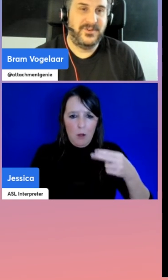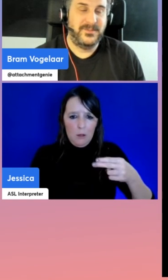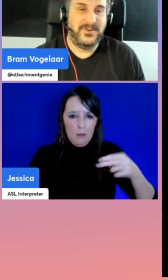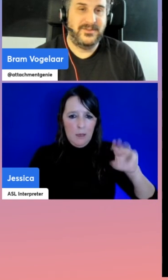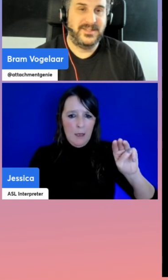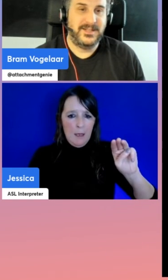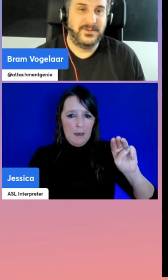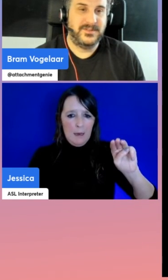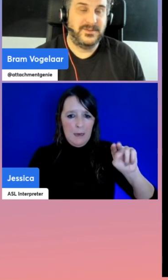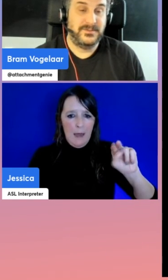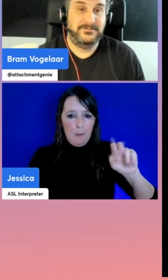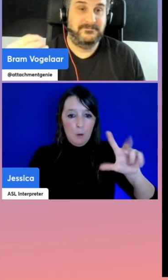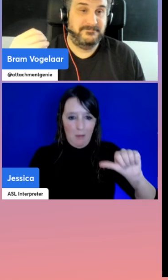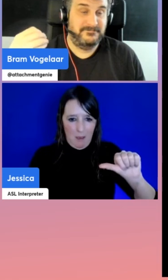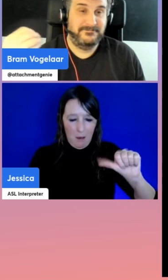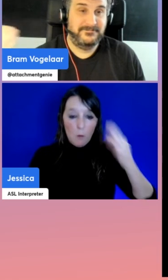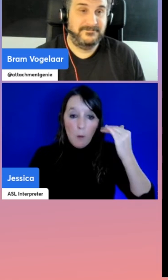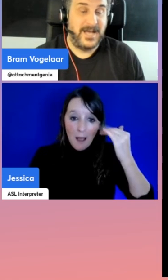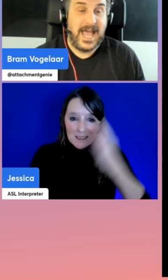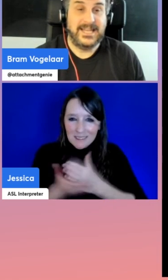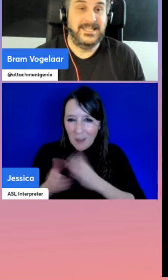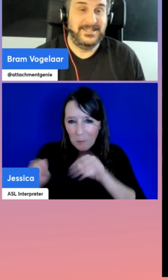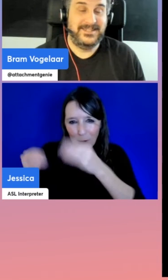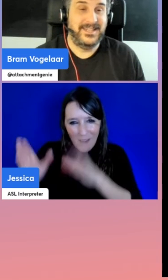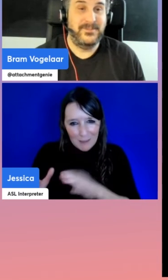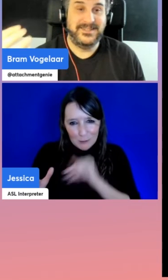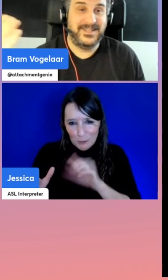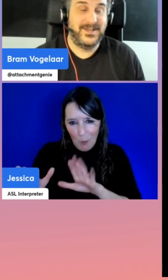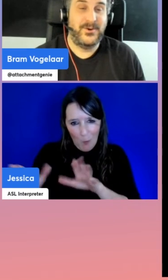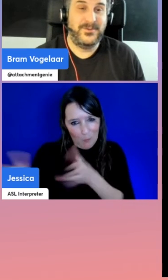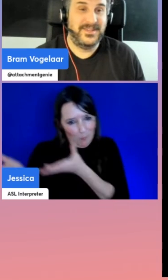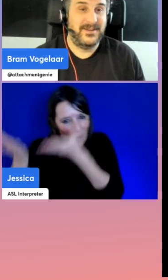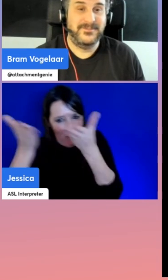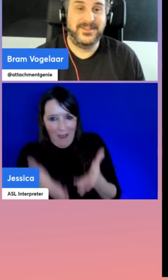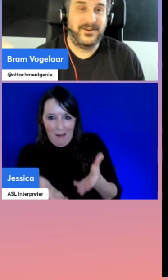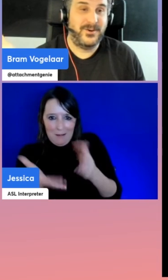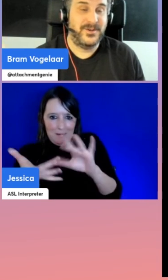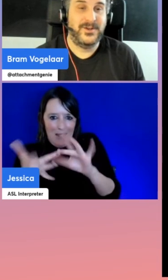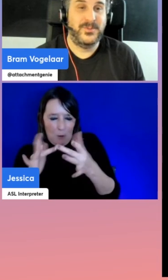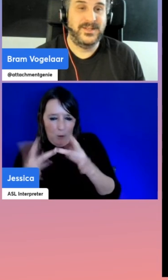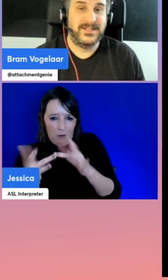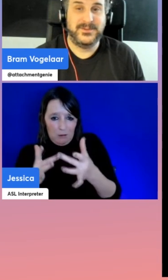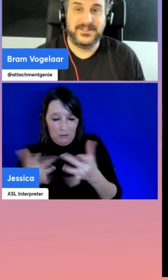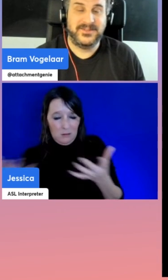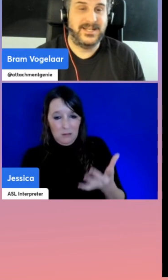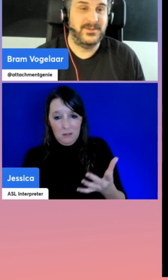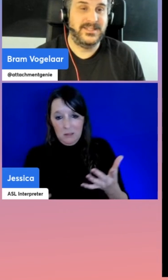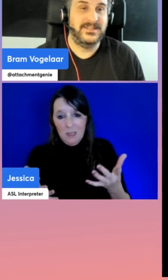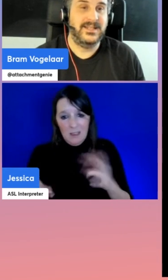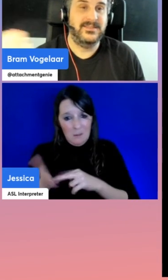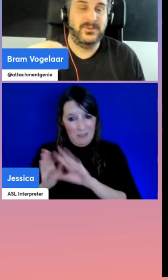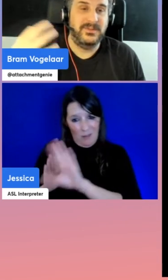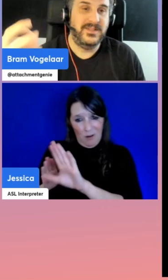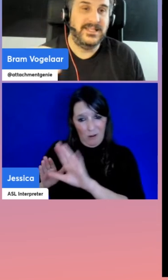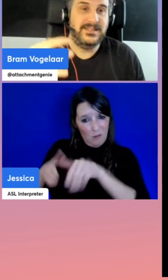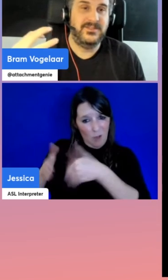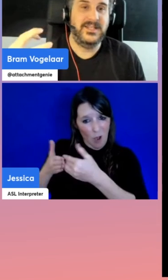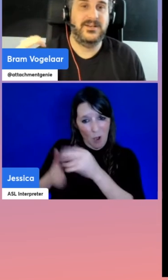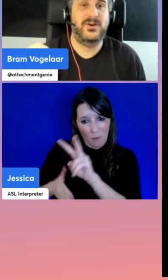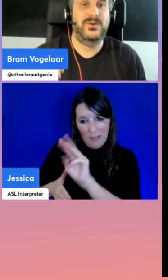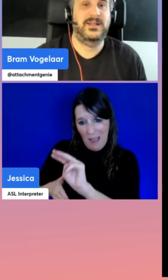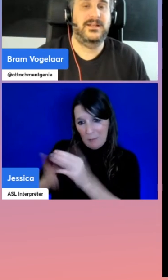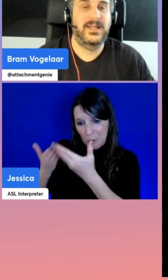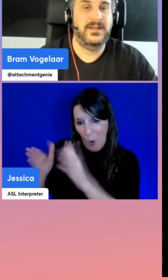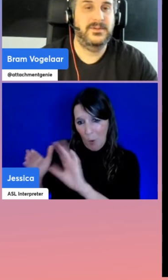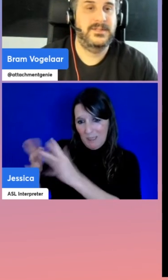don't provide private networks or anything. Basically, all VMs are on an open network directly on the internet. So we need to